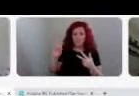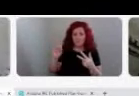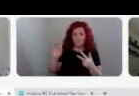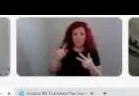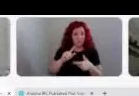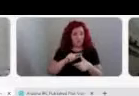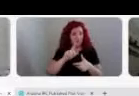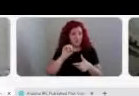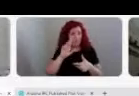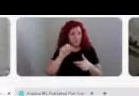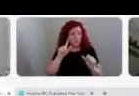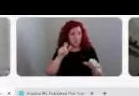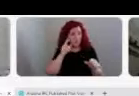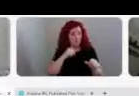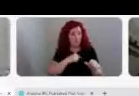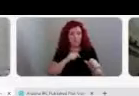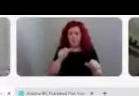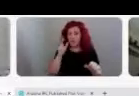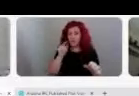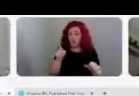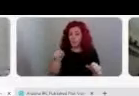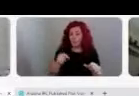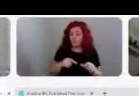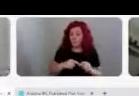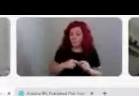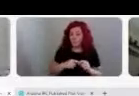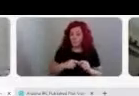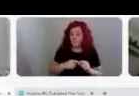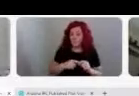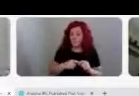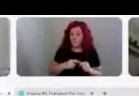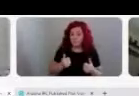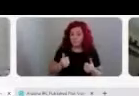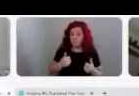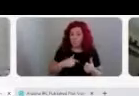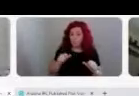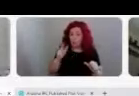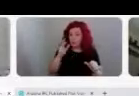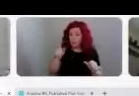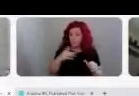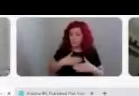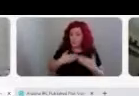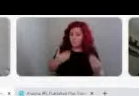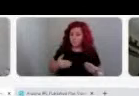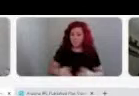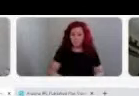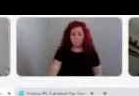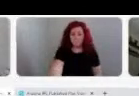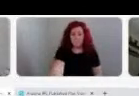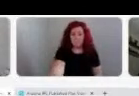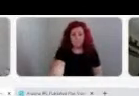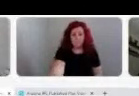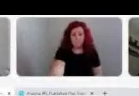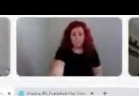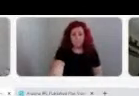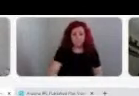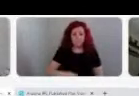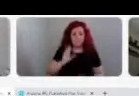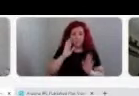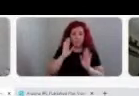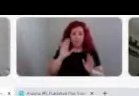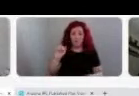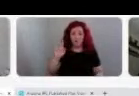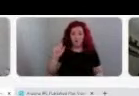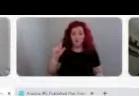can you hear us um i can hear you uh we can hear you please proceed thank you hi i'm carol